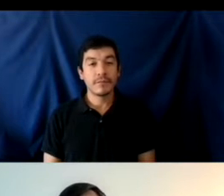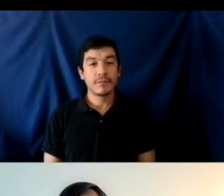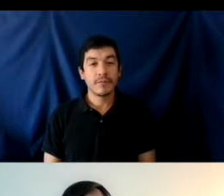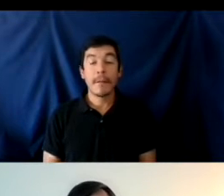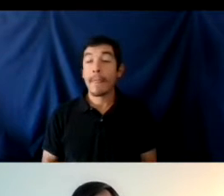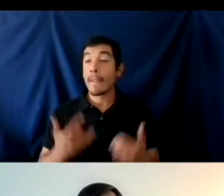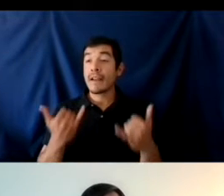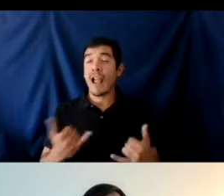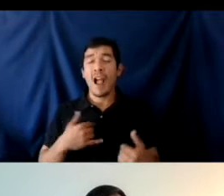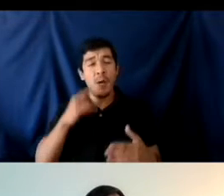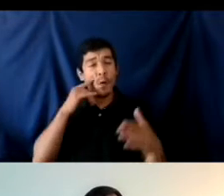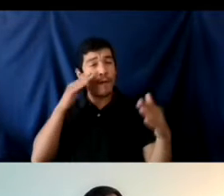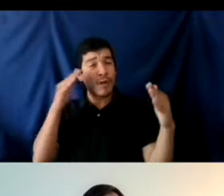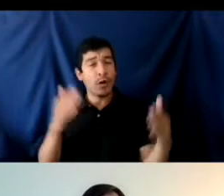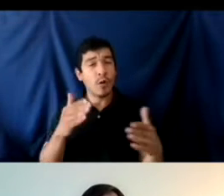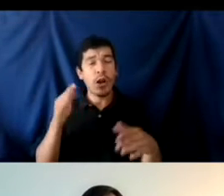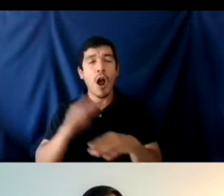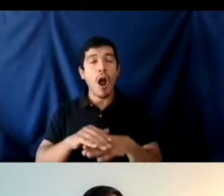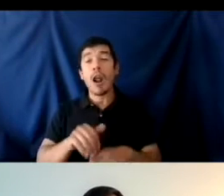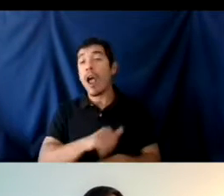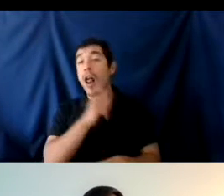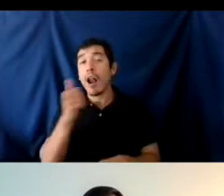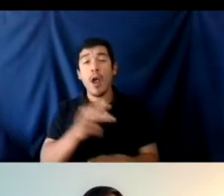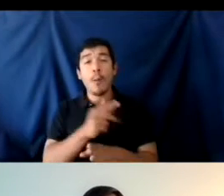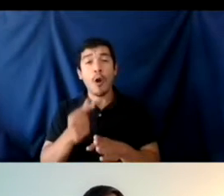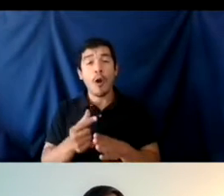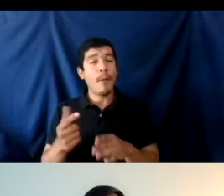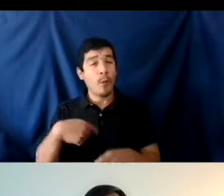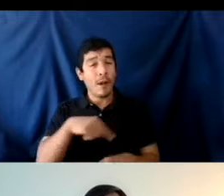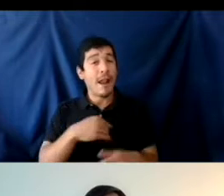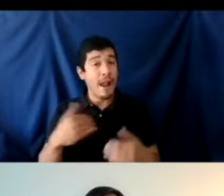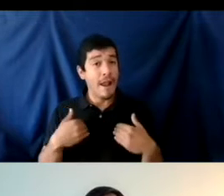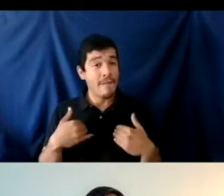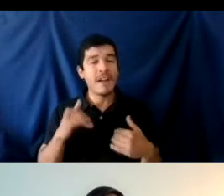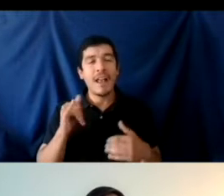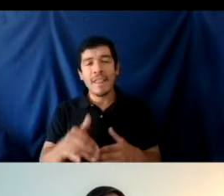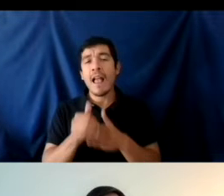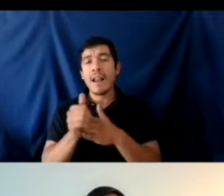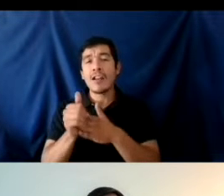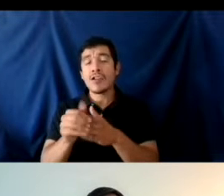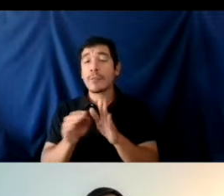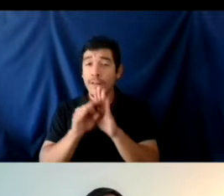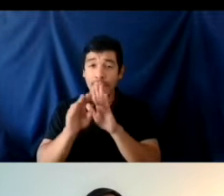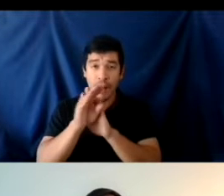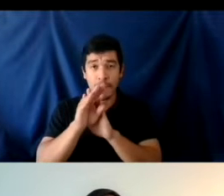Now I'm going to focus on another program area that we have, and that is leadership development.